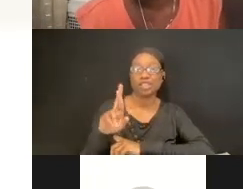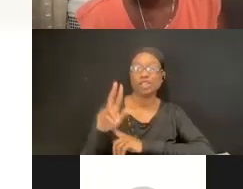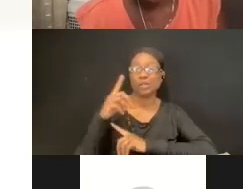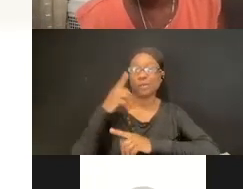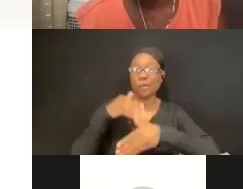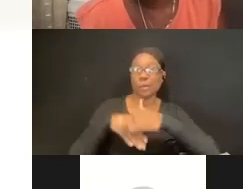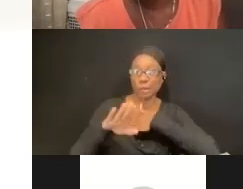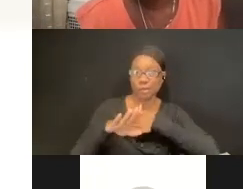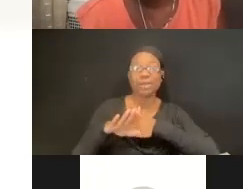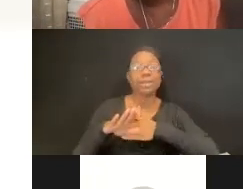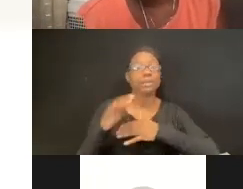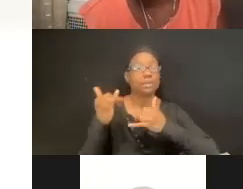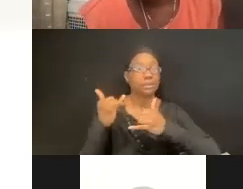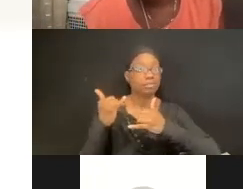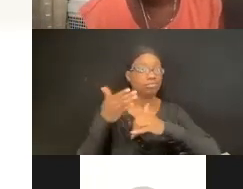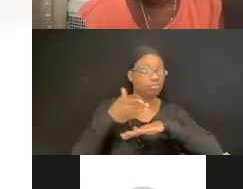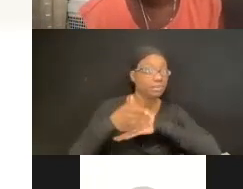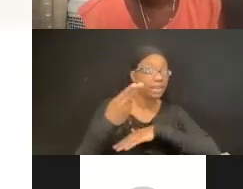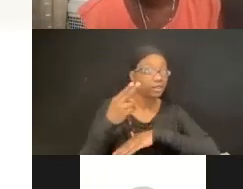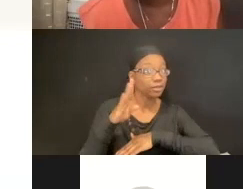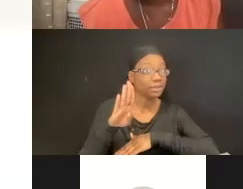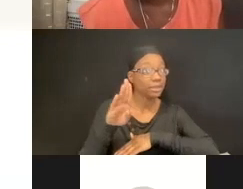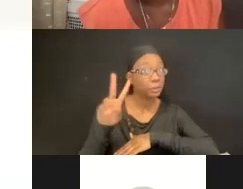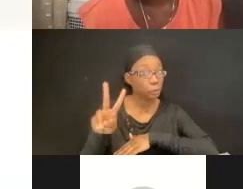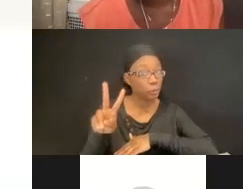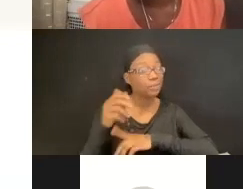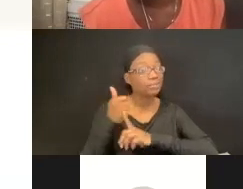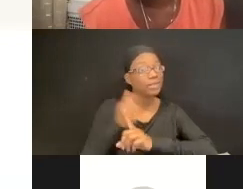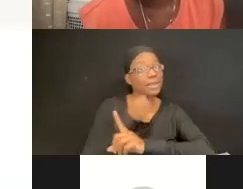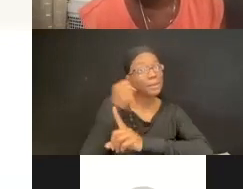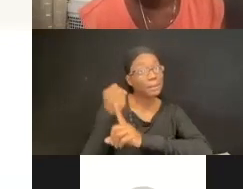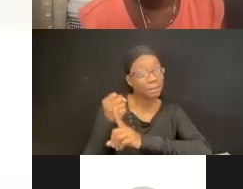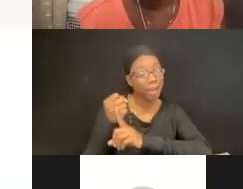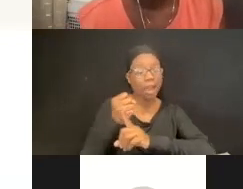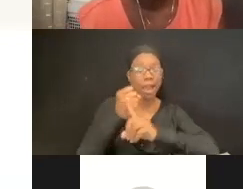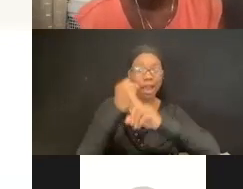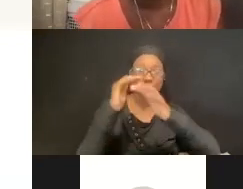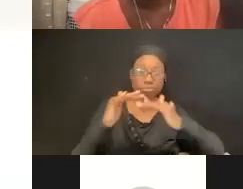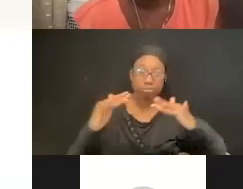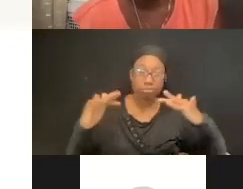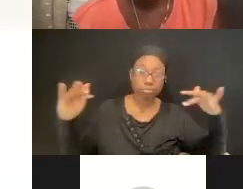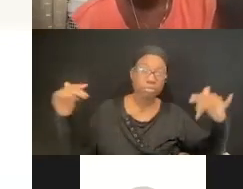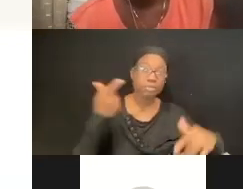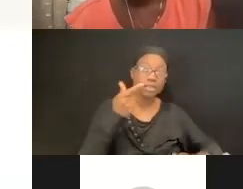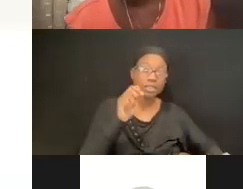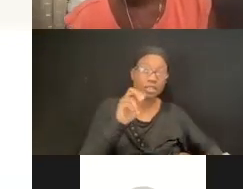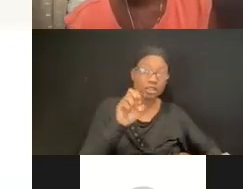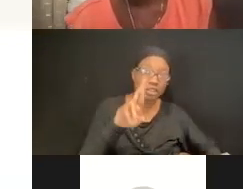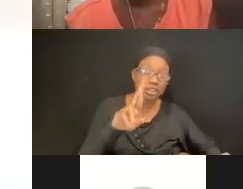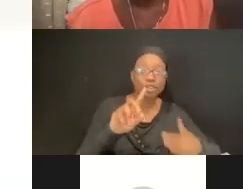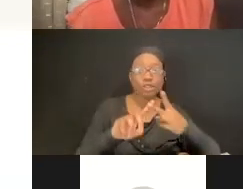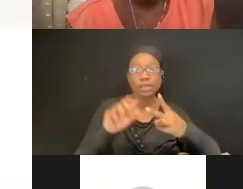HB2 impacts are felt across gender and sexuality within the LGBTQ community in this state of North Carolina. And